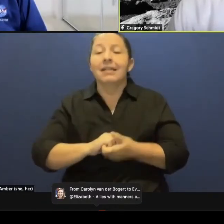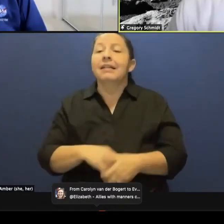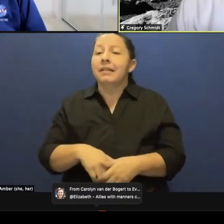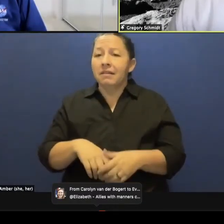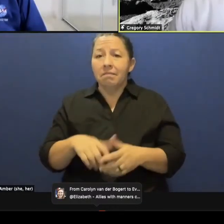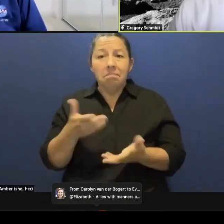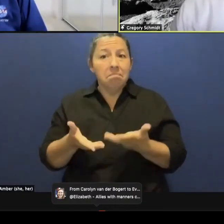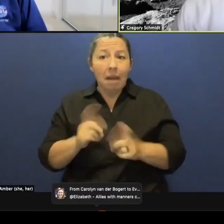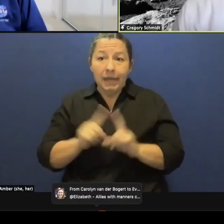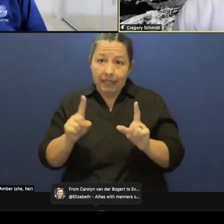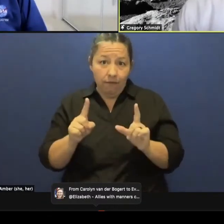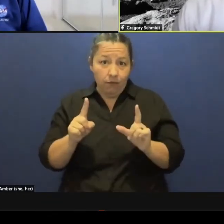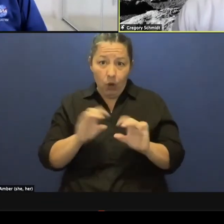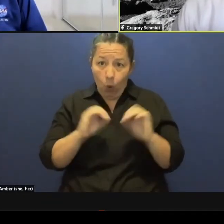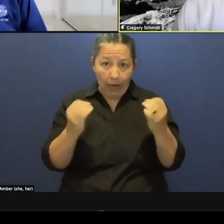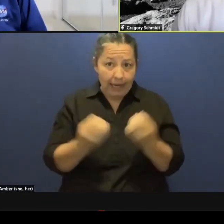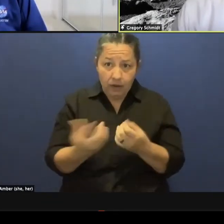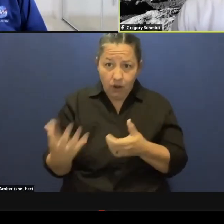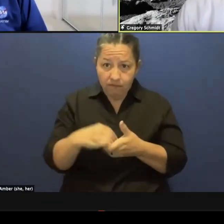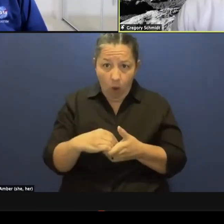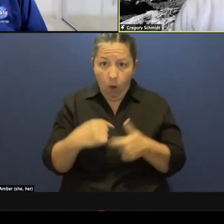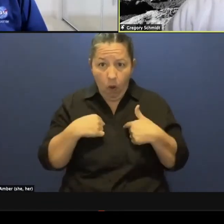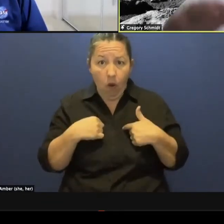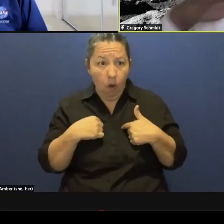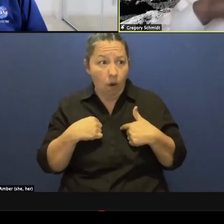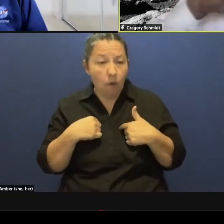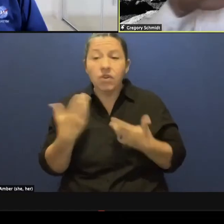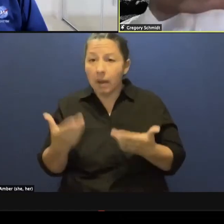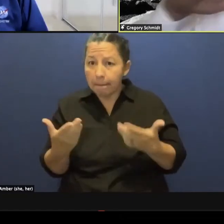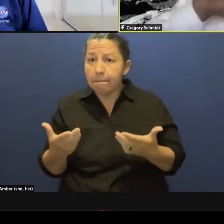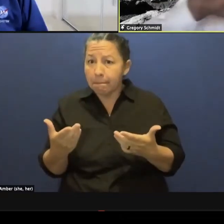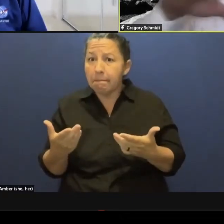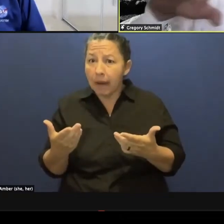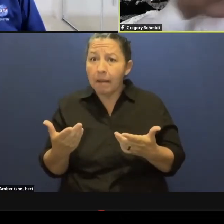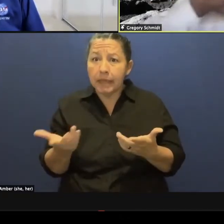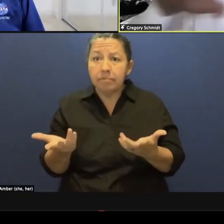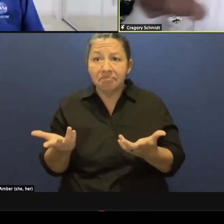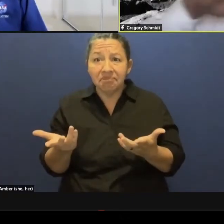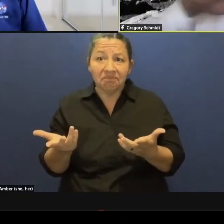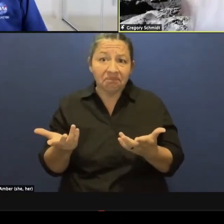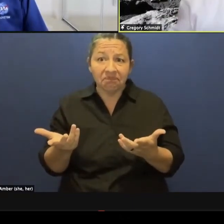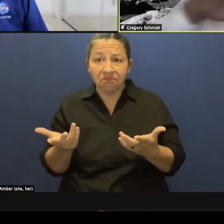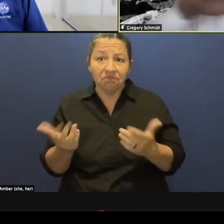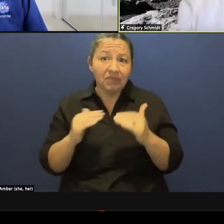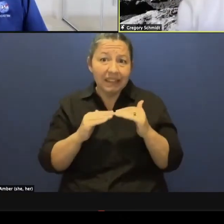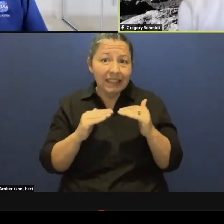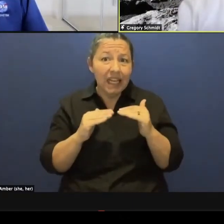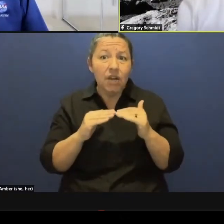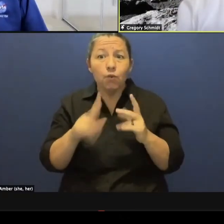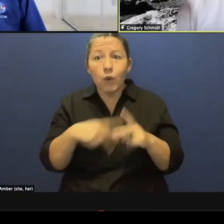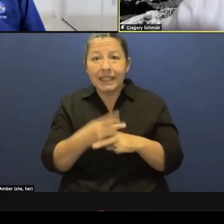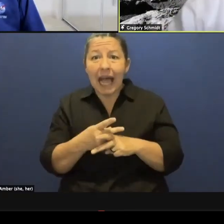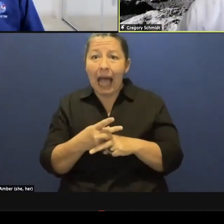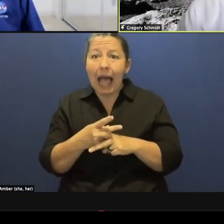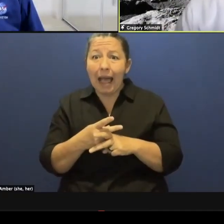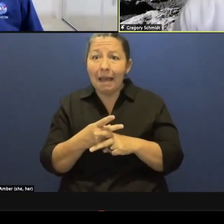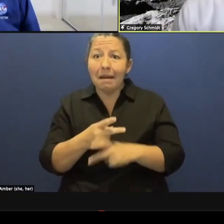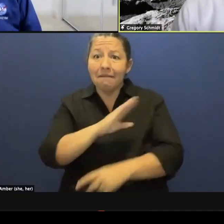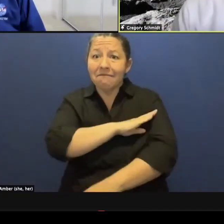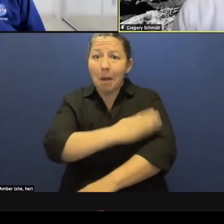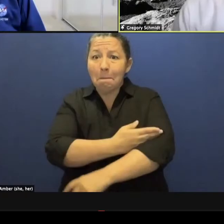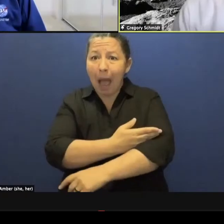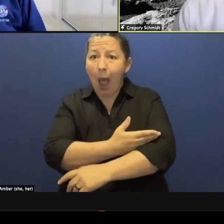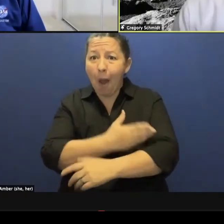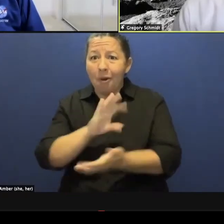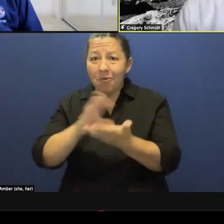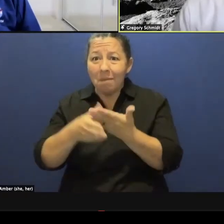different organizations, who might be at a equivalent power level to